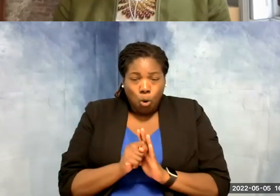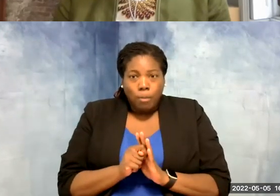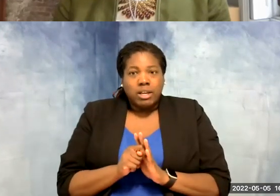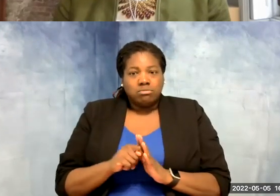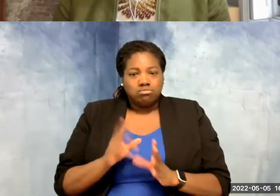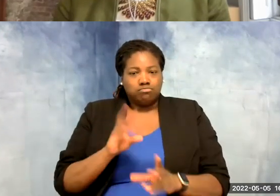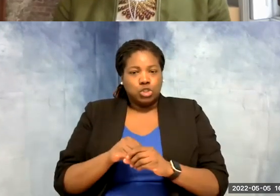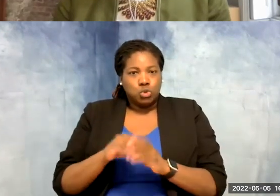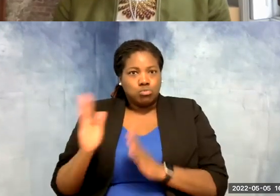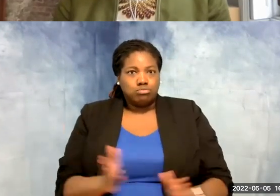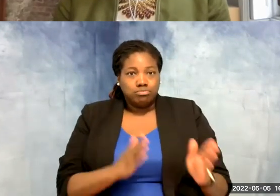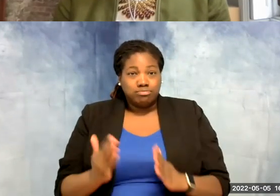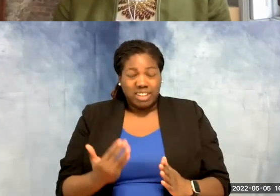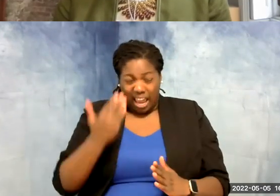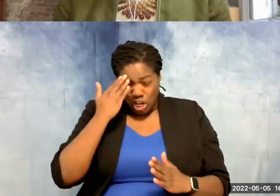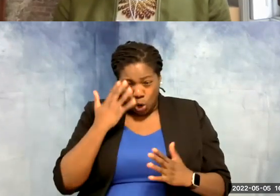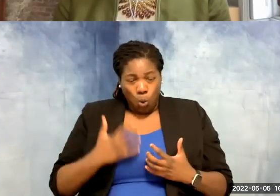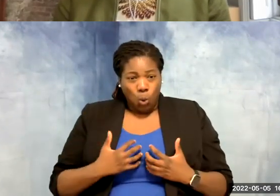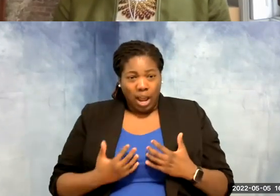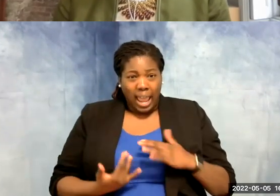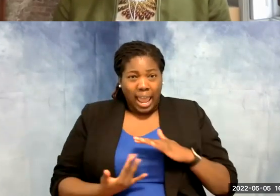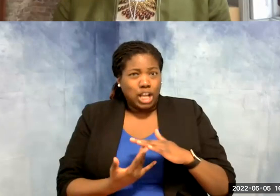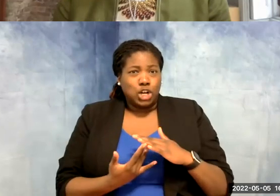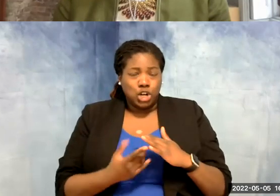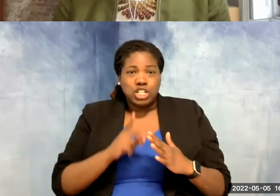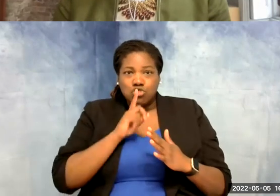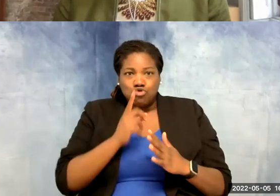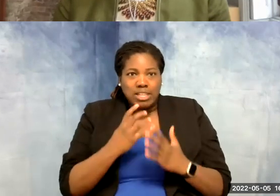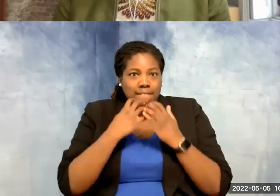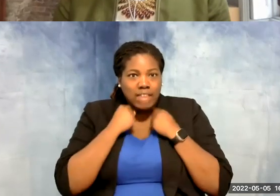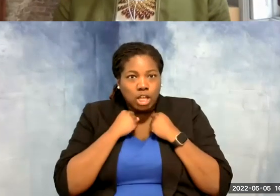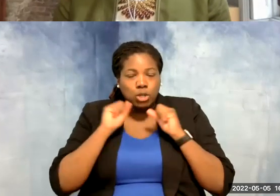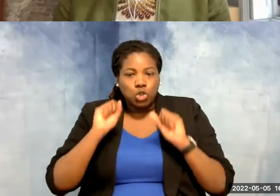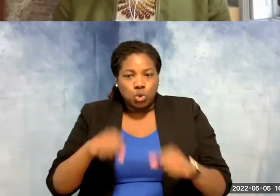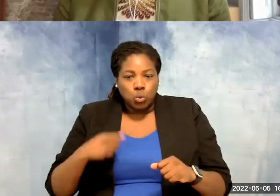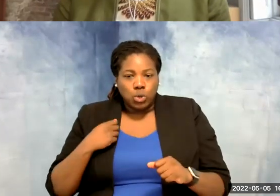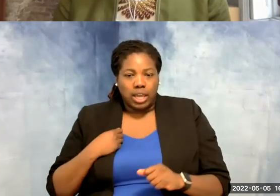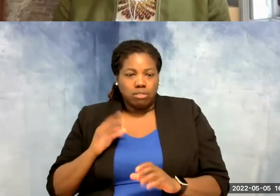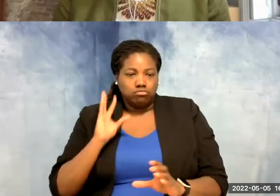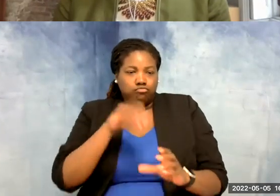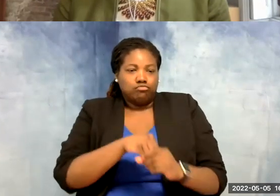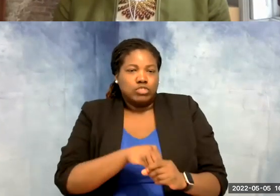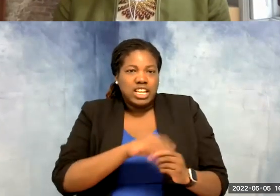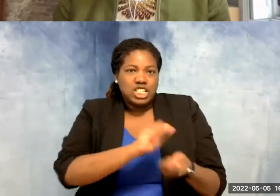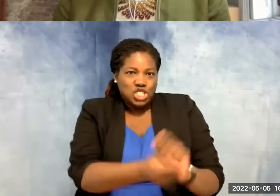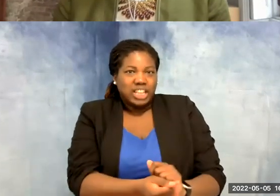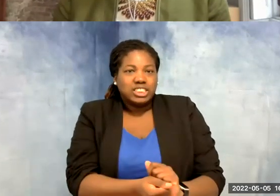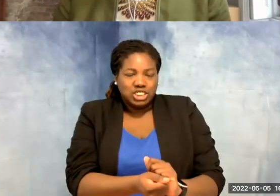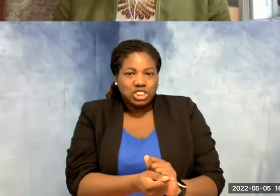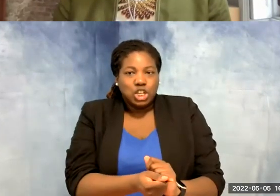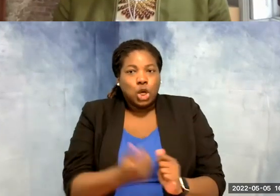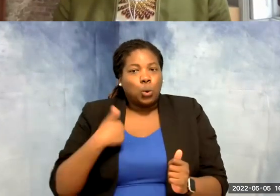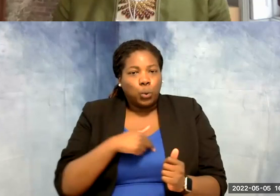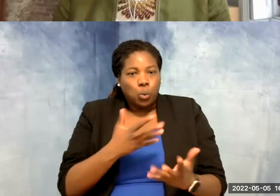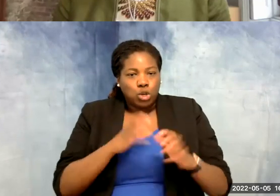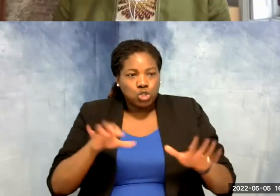is one of the most valuable tools we have when we can direct it towards change and really invest it, and that's exactly what we intend to